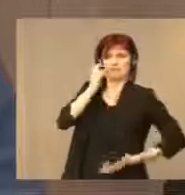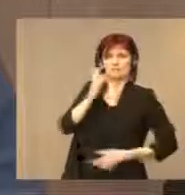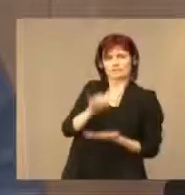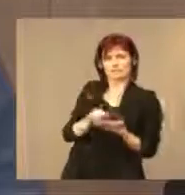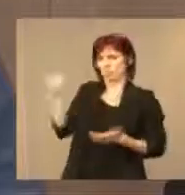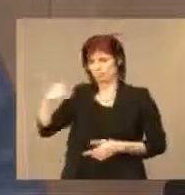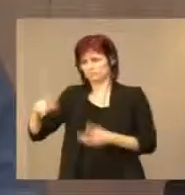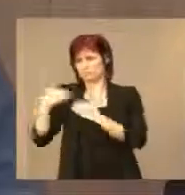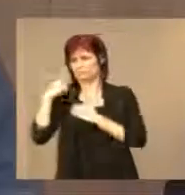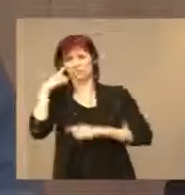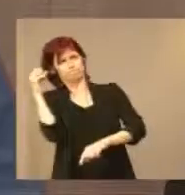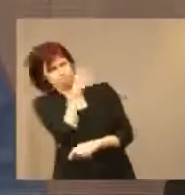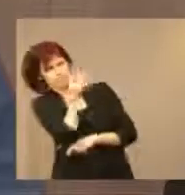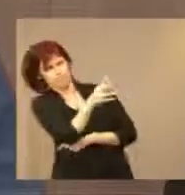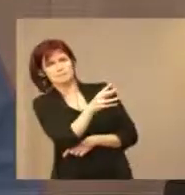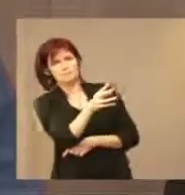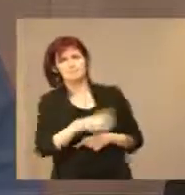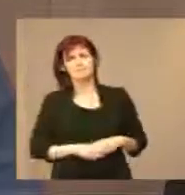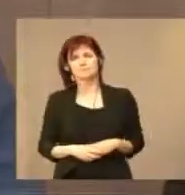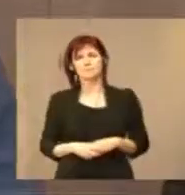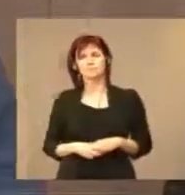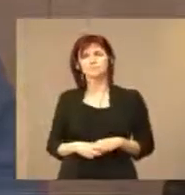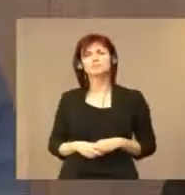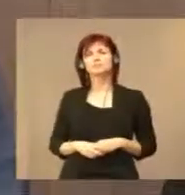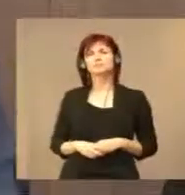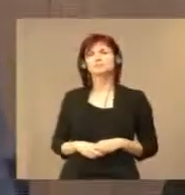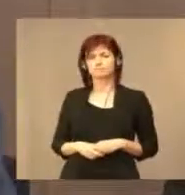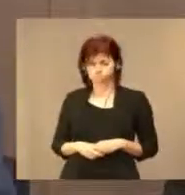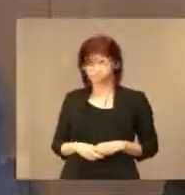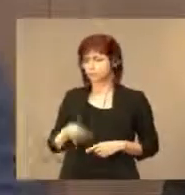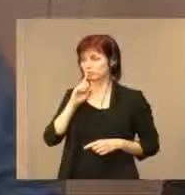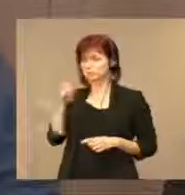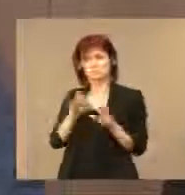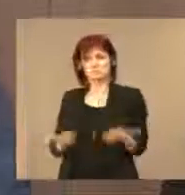the needs of all of those people, including those that age.